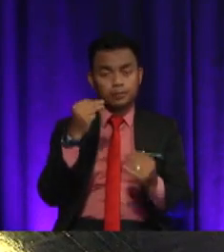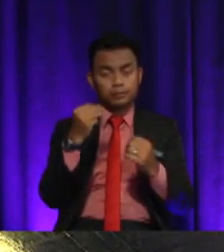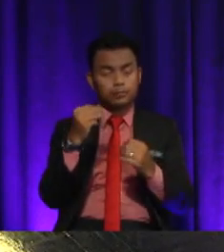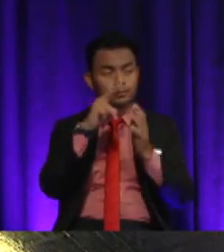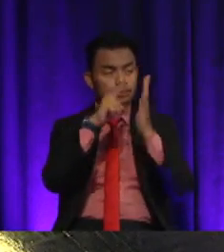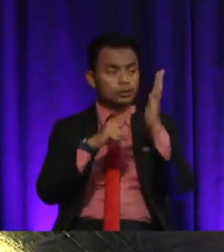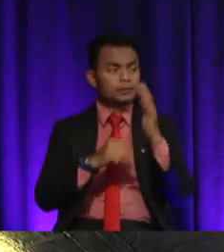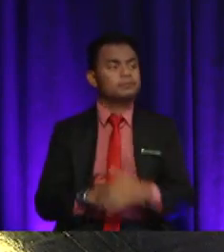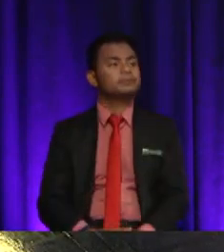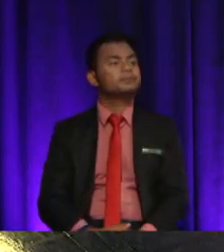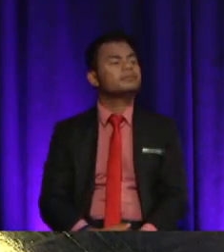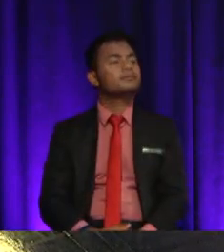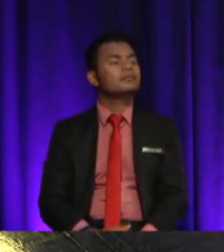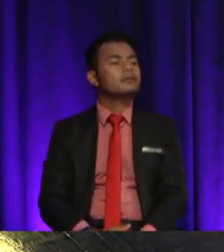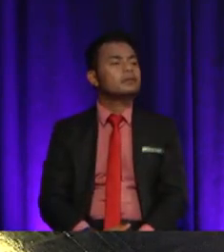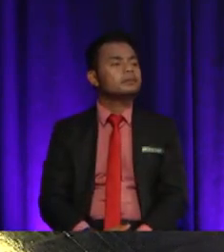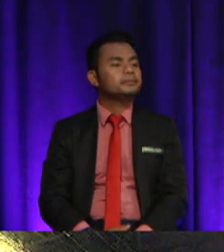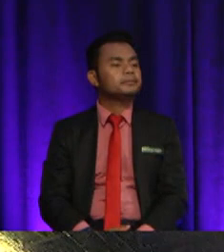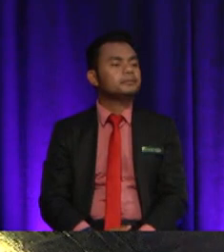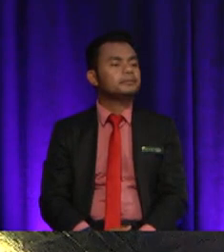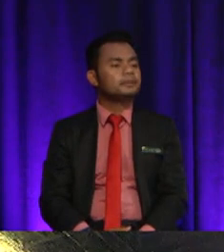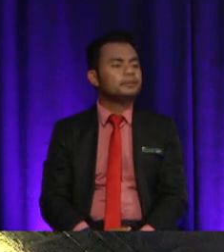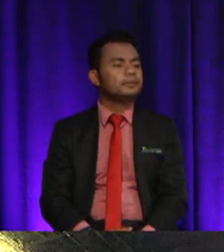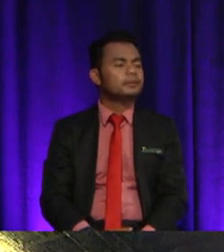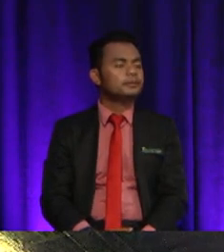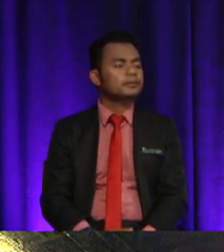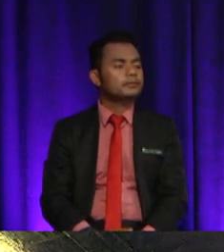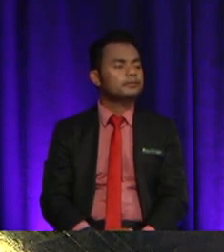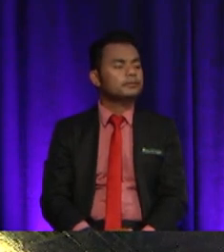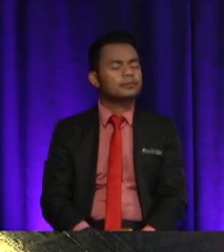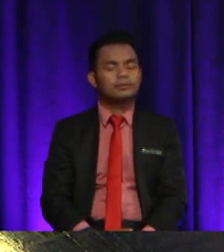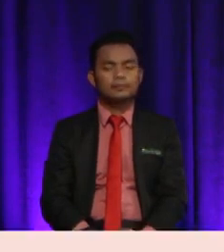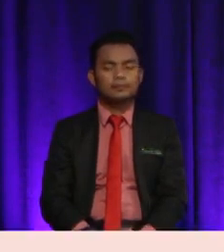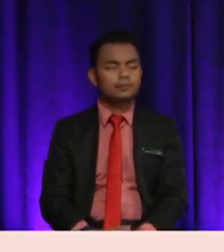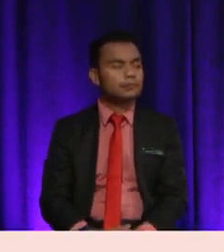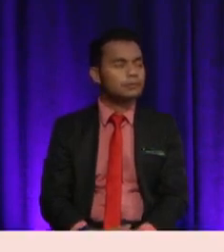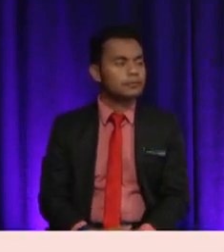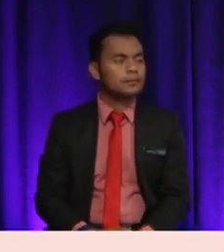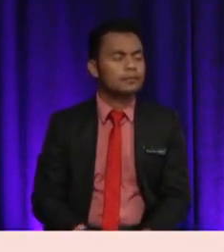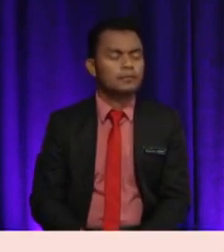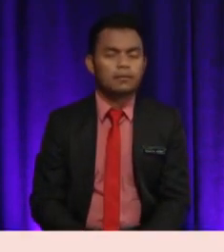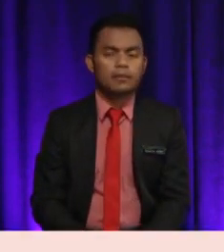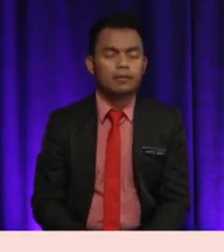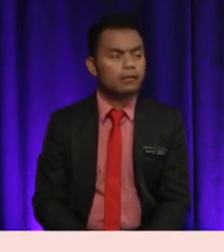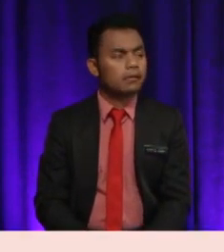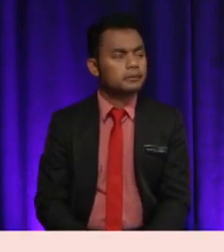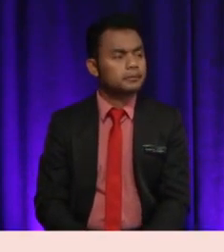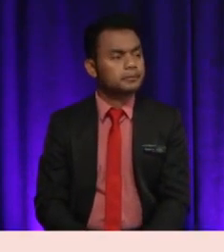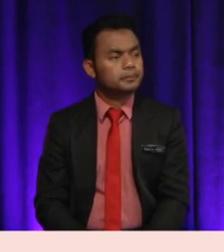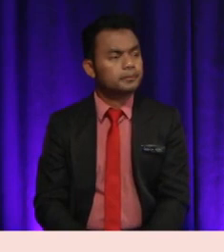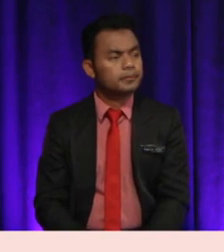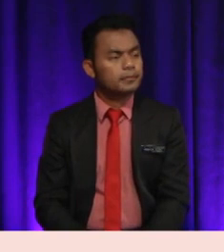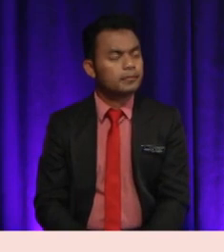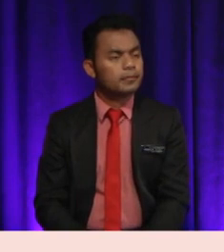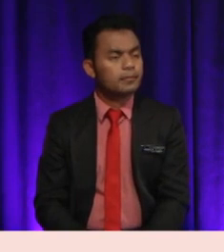Yes, teacher. Okay. She even did research on what type of lens to buy. Lily realized